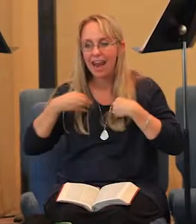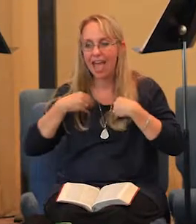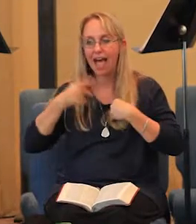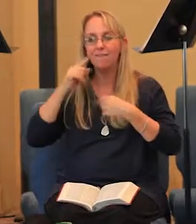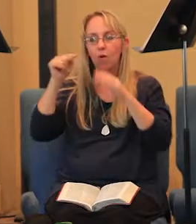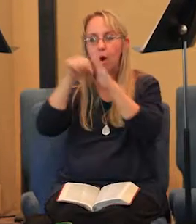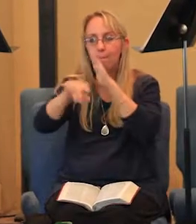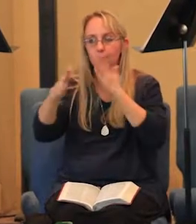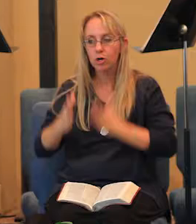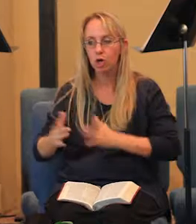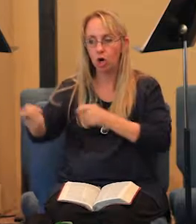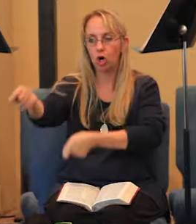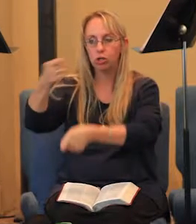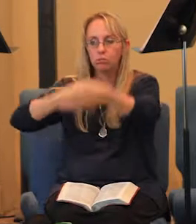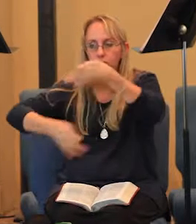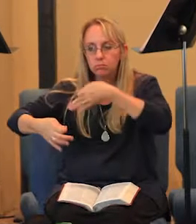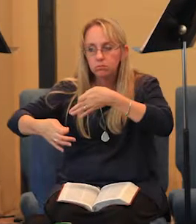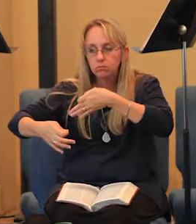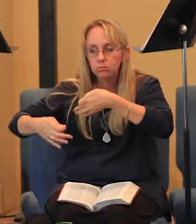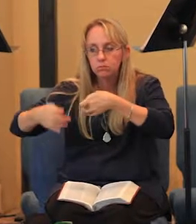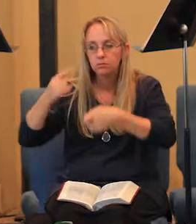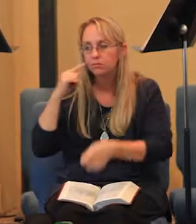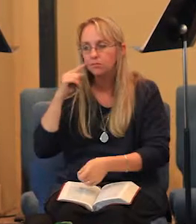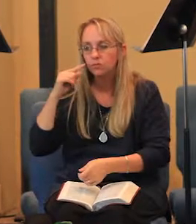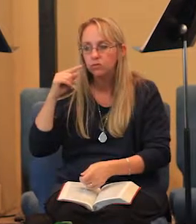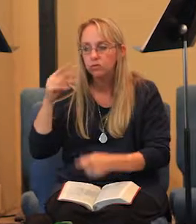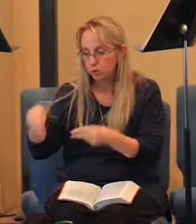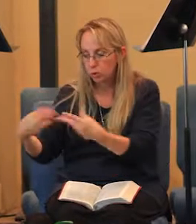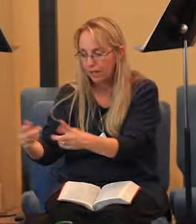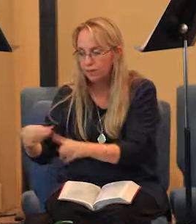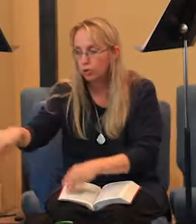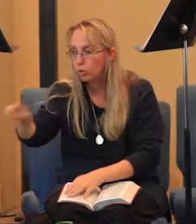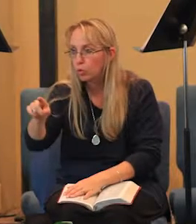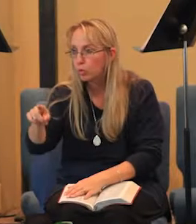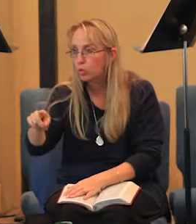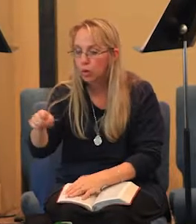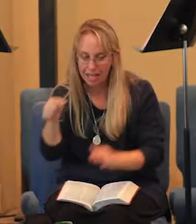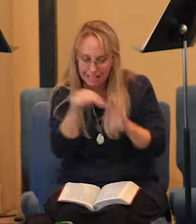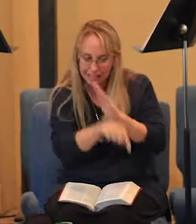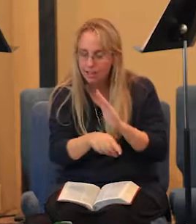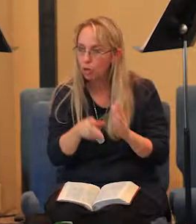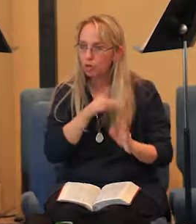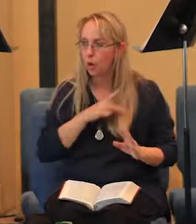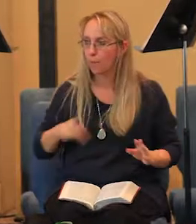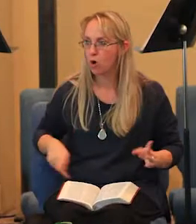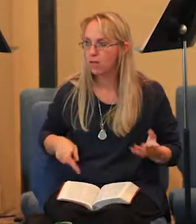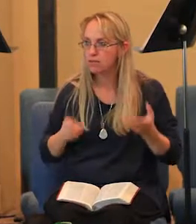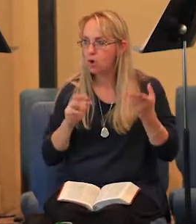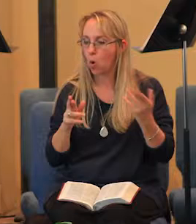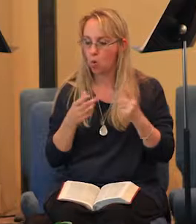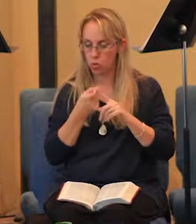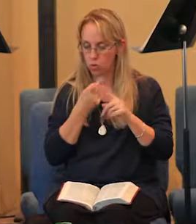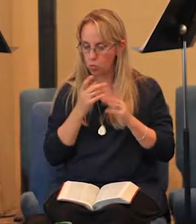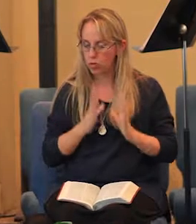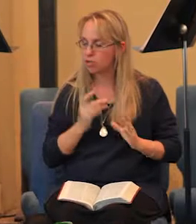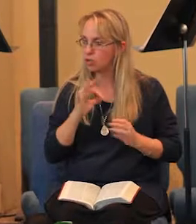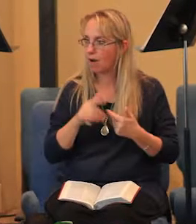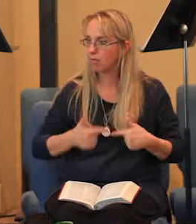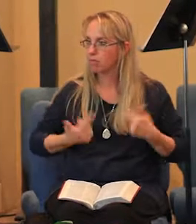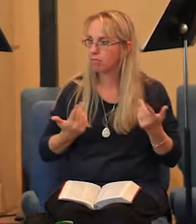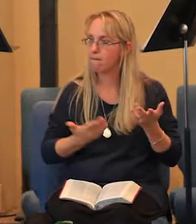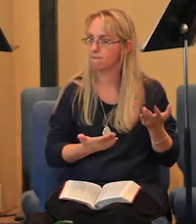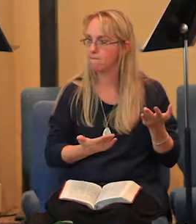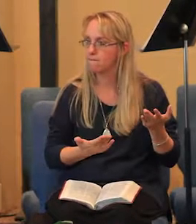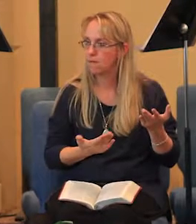for a murderer to be granted to you, but put to death the prince or the originator of